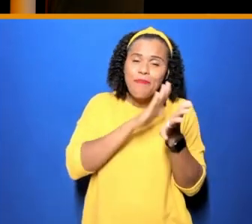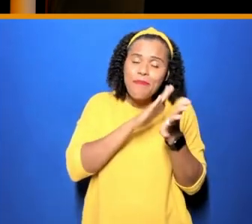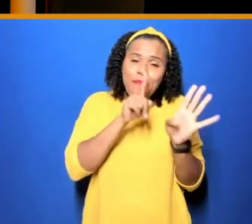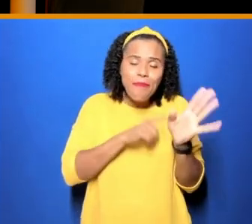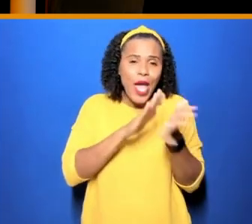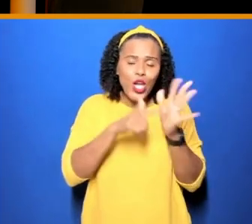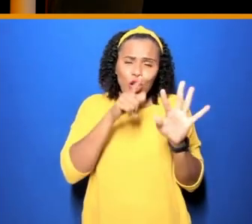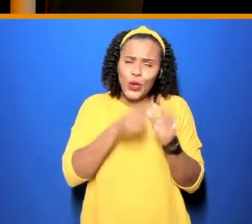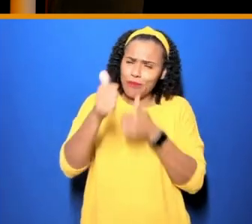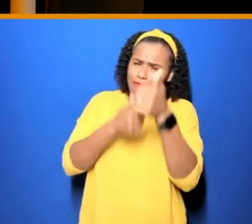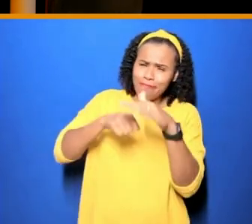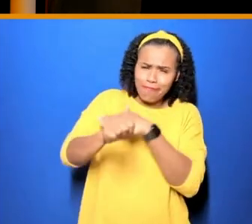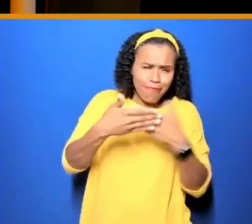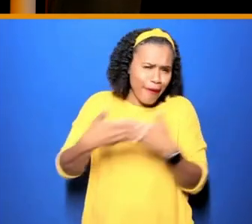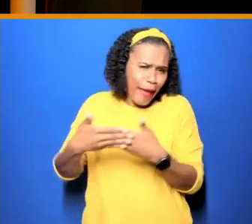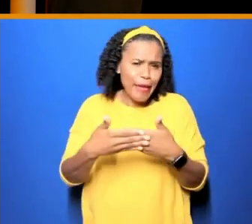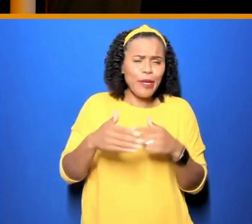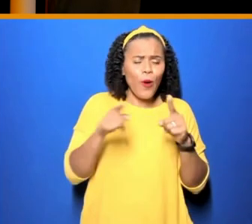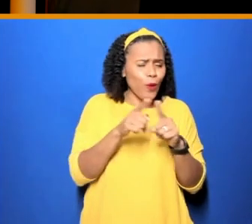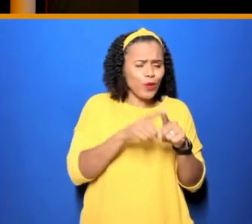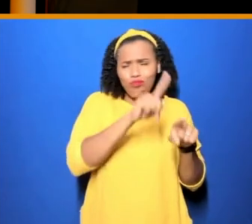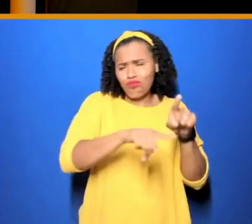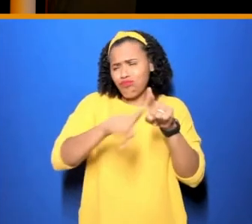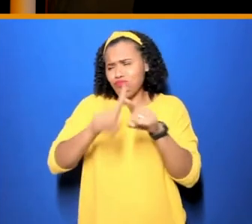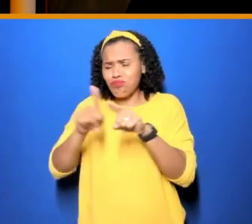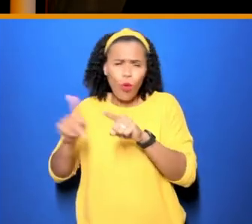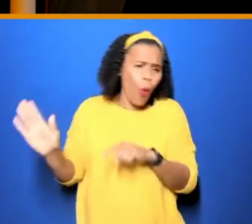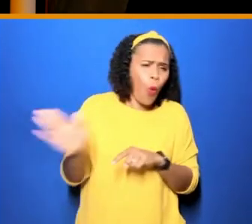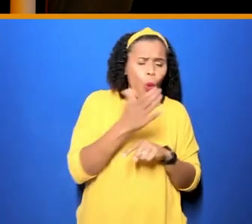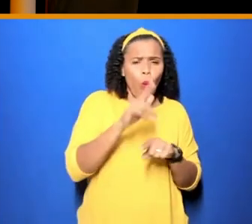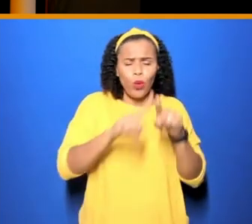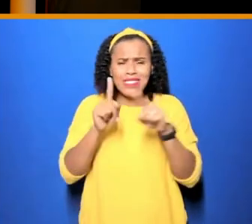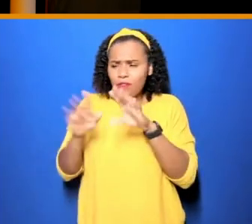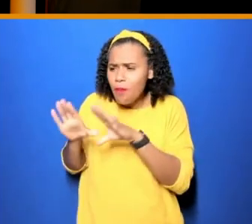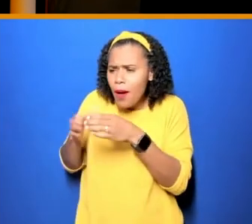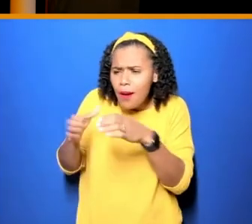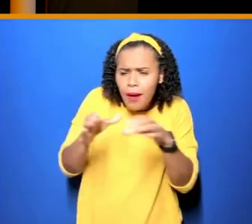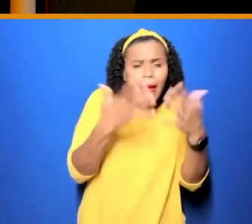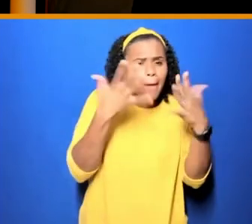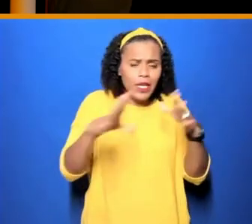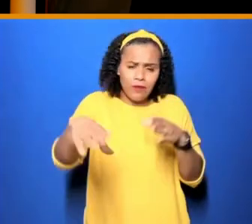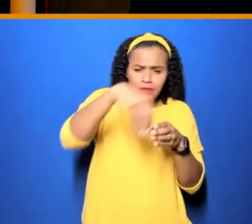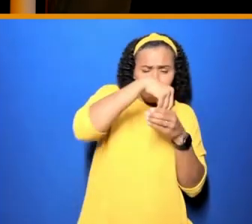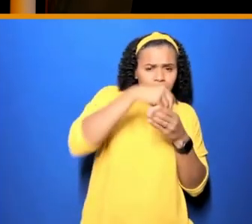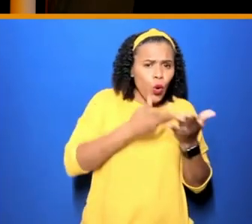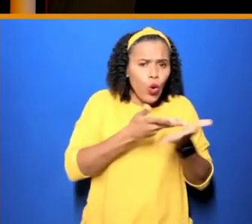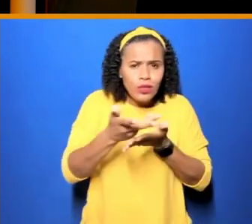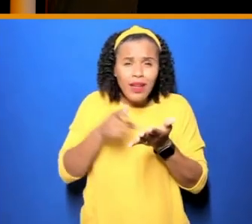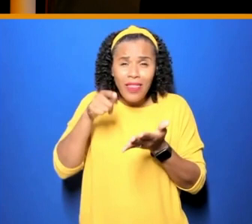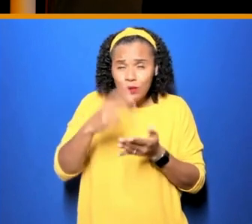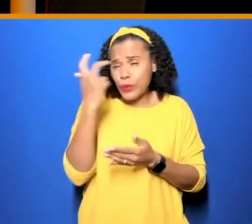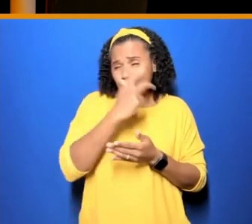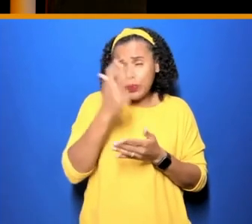my co-chair of the Party Body Forum, and all of the party bodies that took part in the consultation. This really was a huge consultation, and it